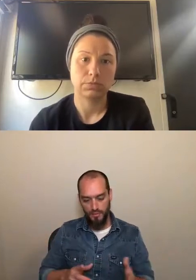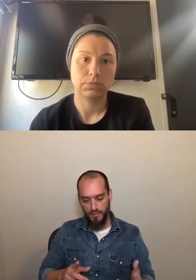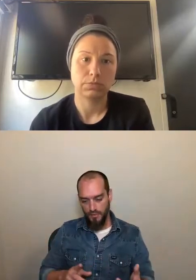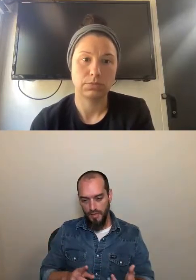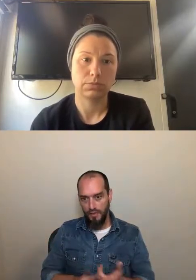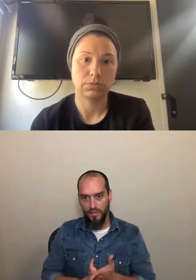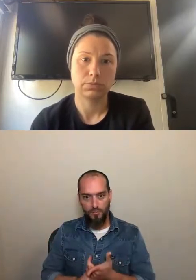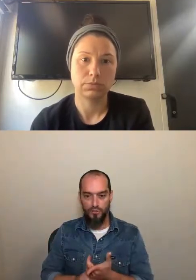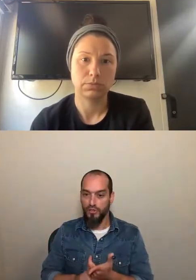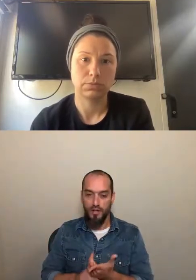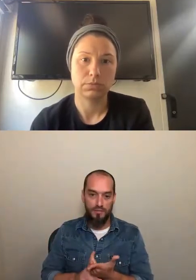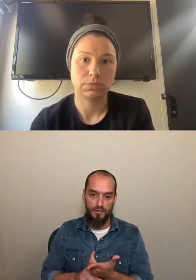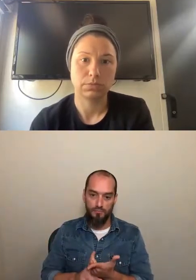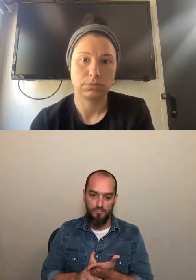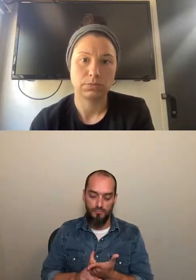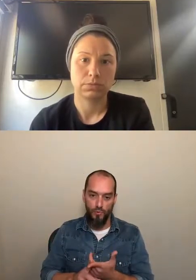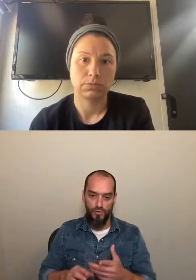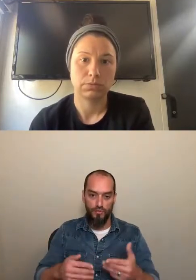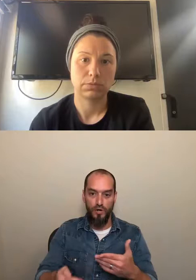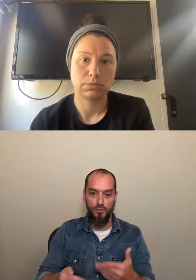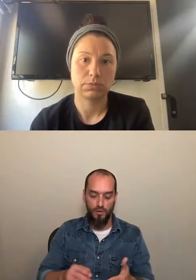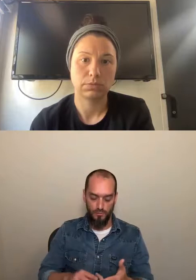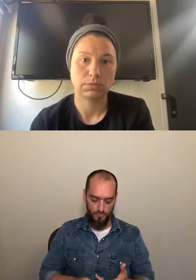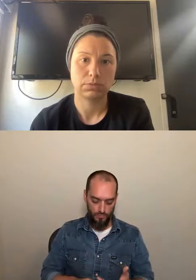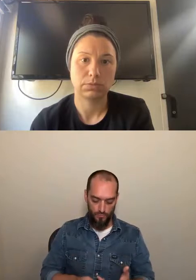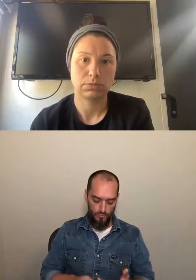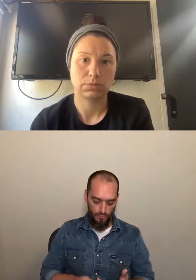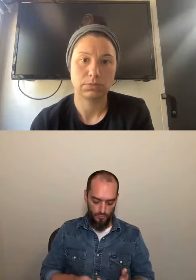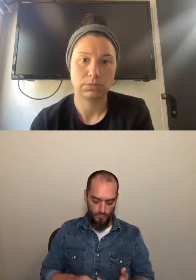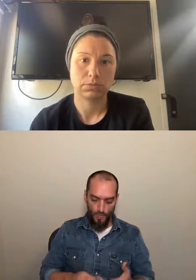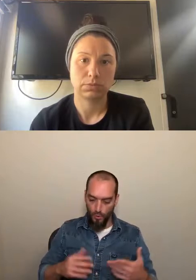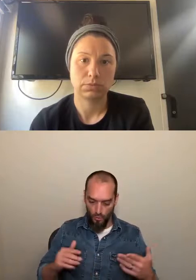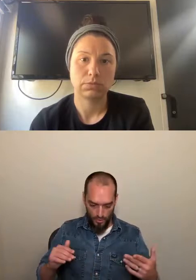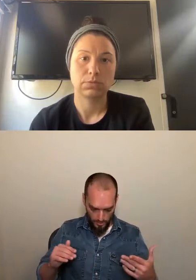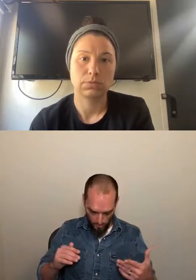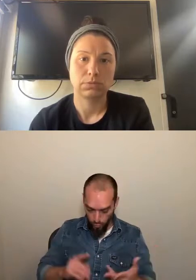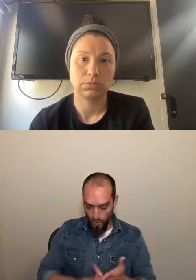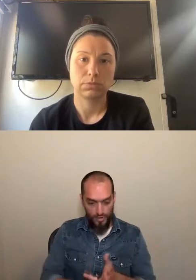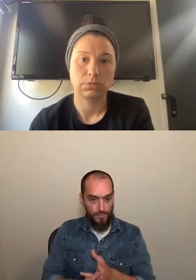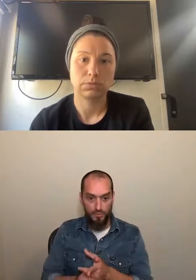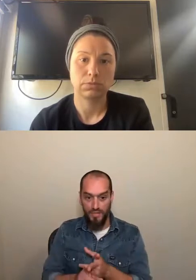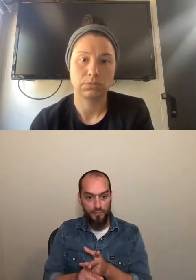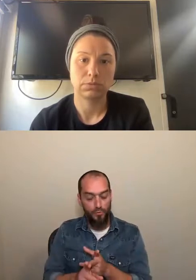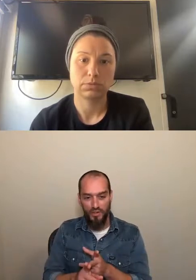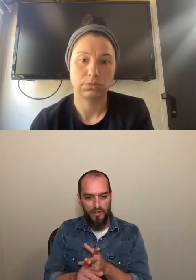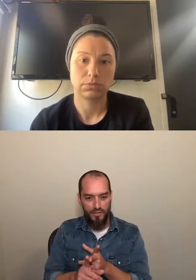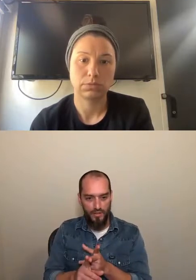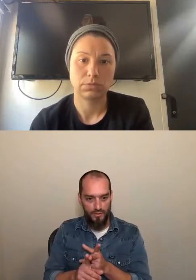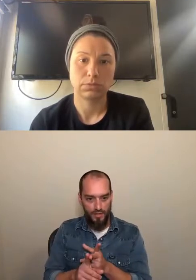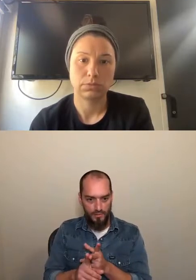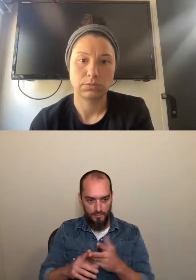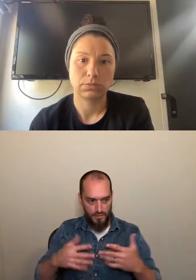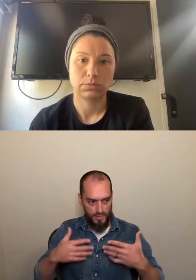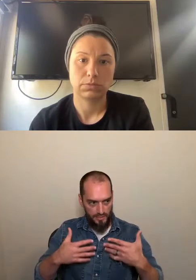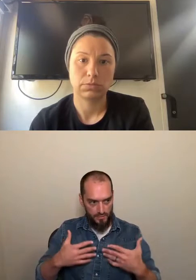be elevated moisture content within the drywall or water damaged baseboard, anything like